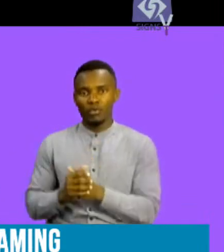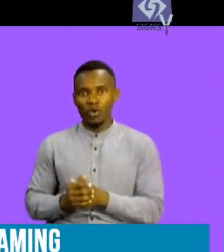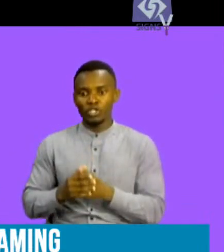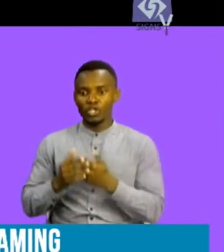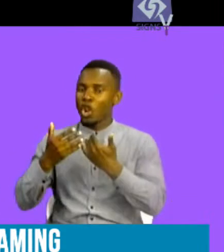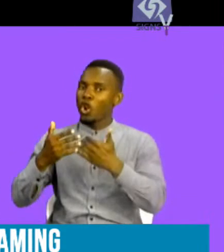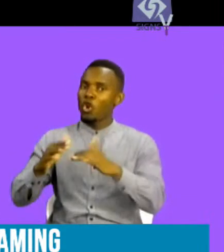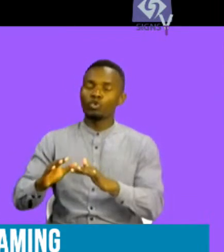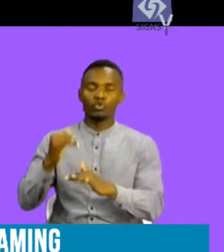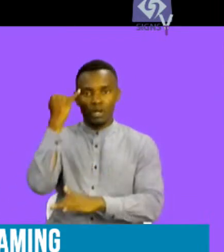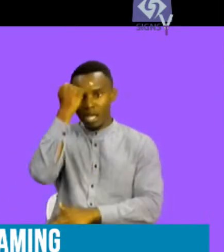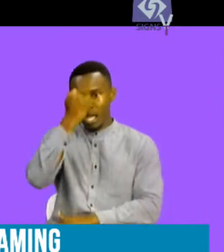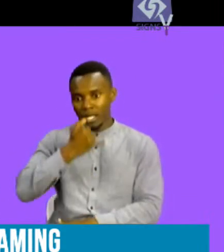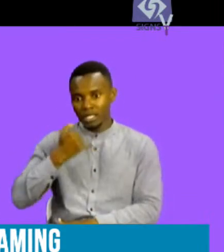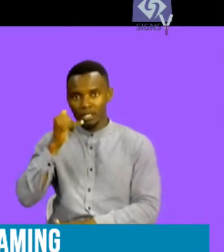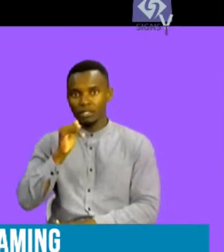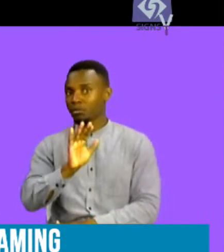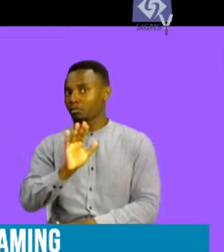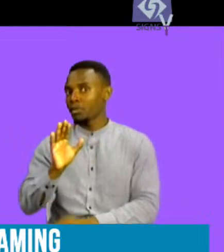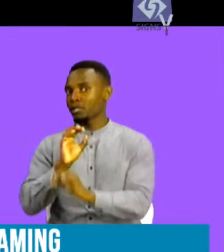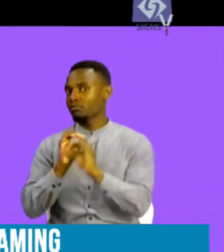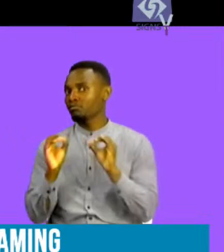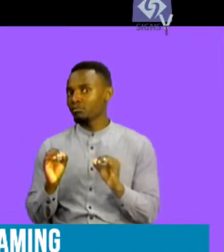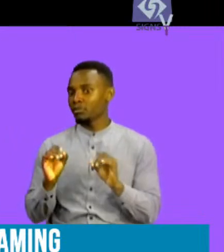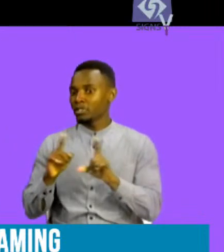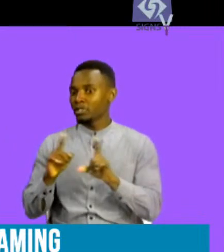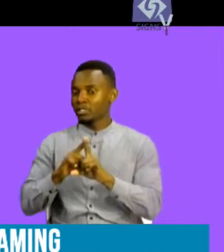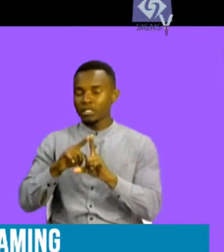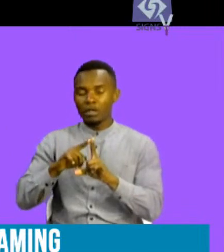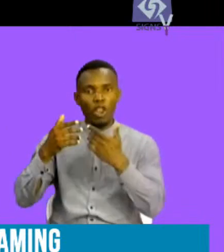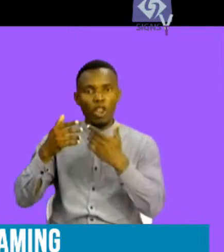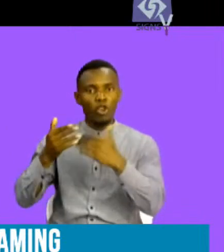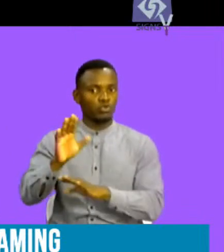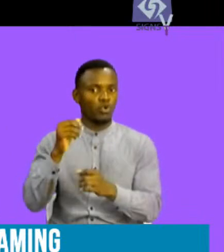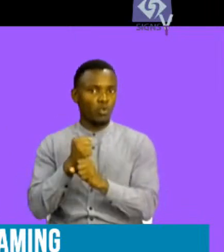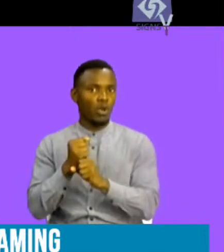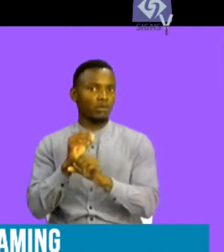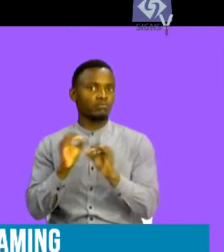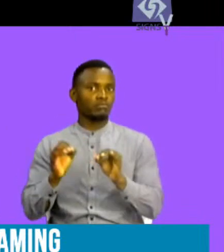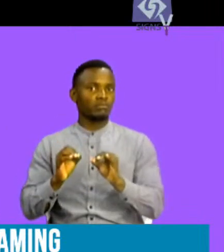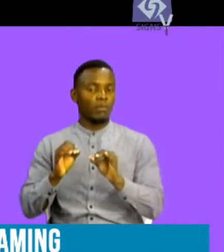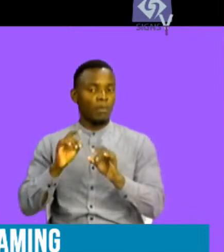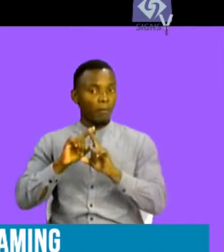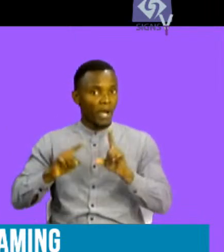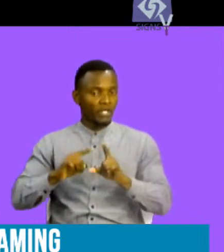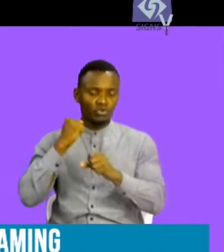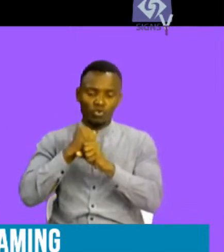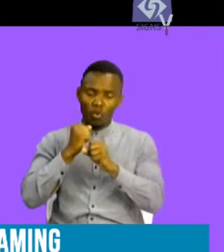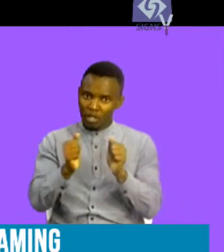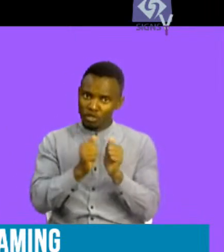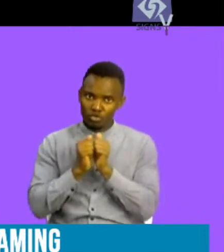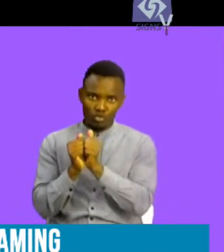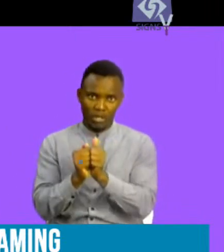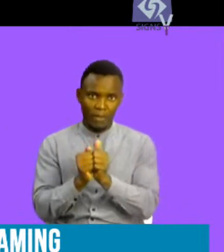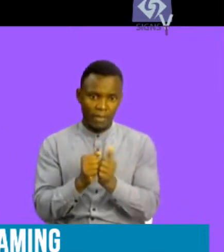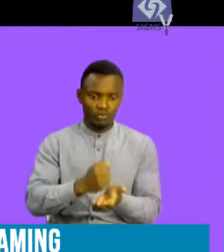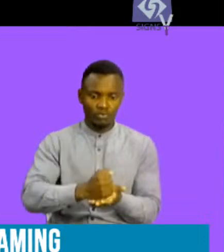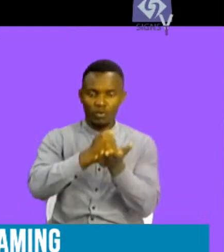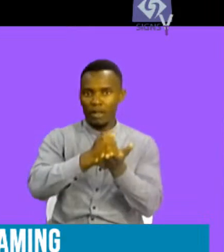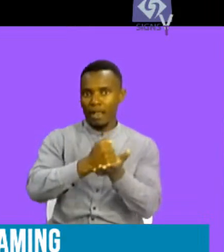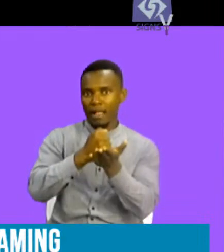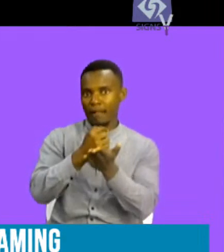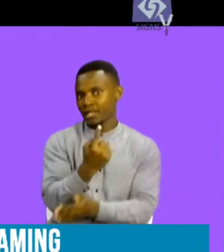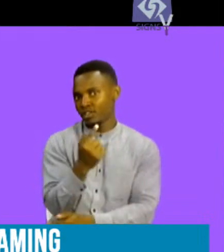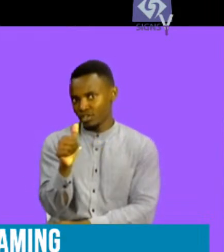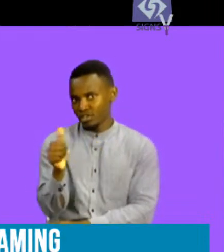do as a partner, but you end up complementing each other and synergizing